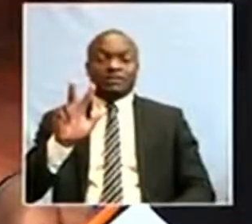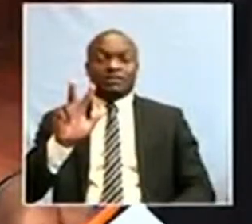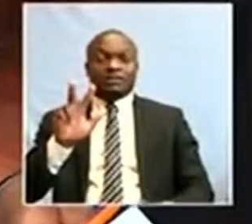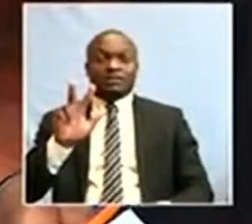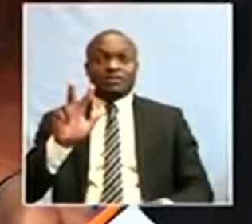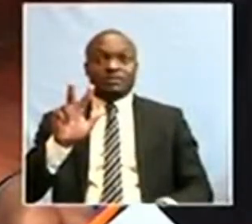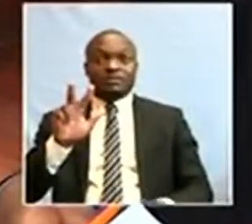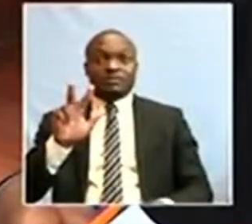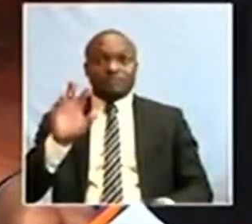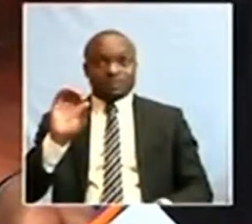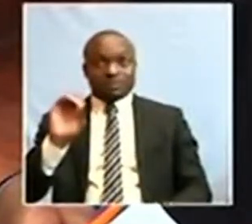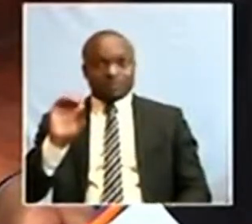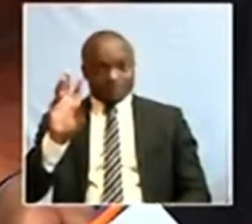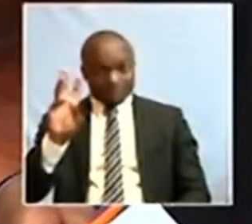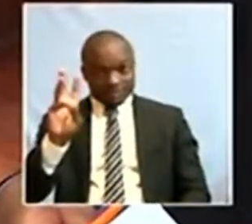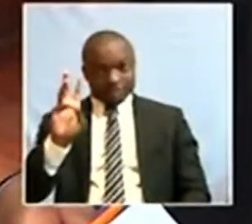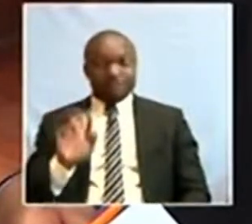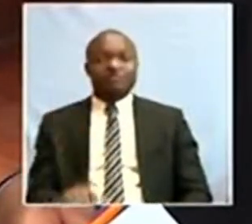which is the table.